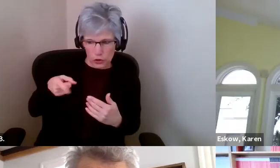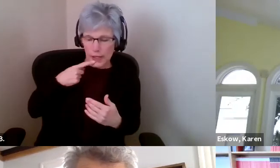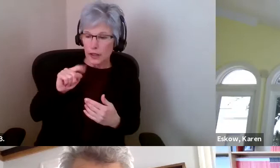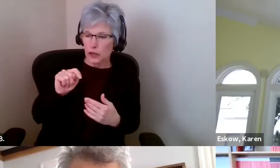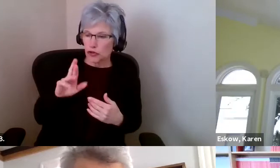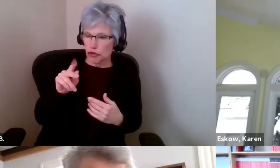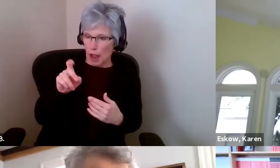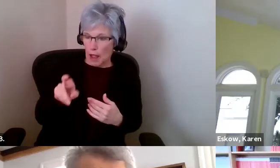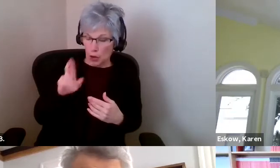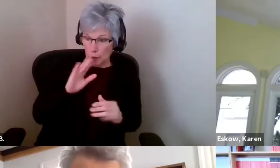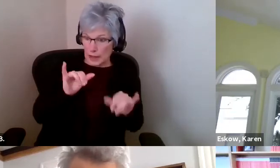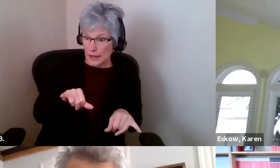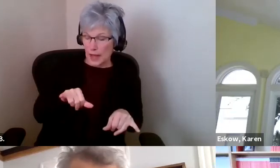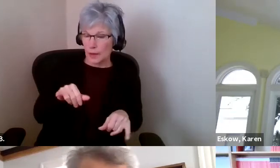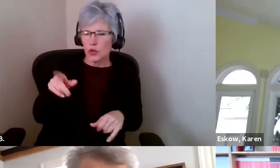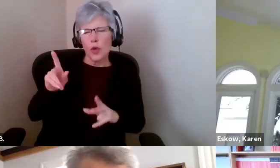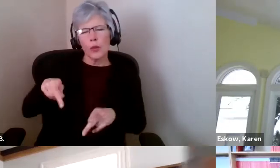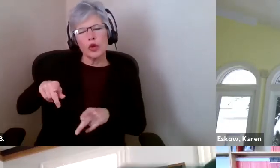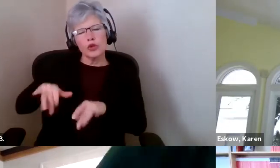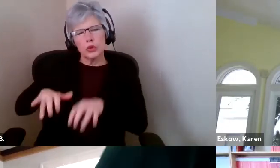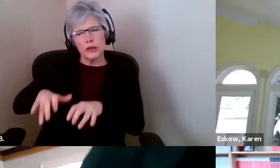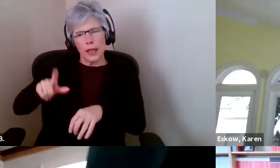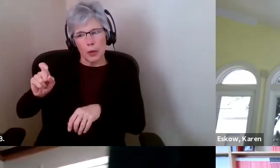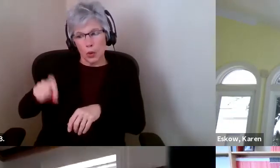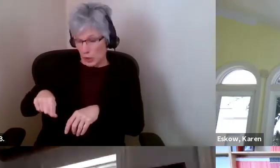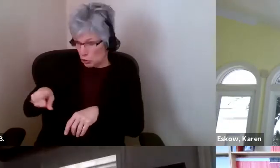could confirm whether that's what